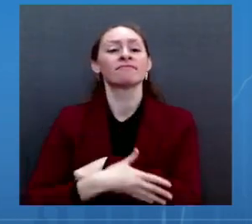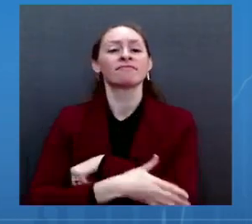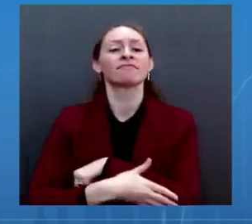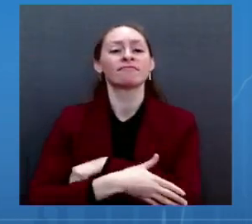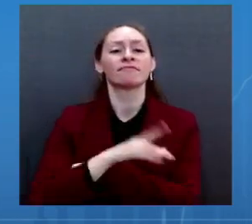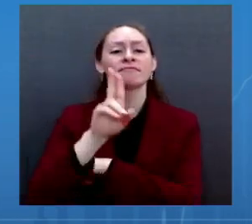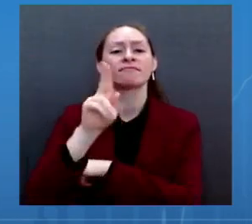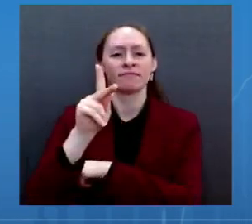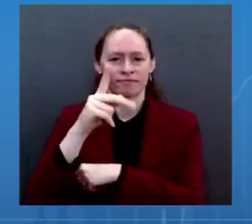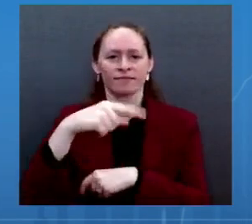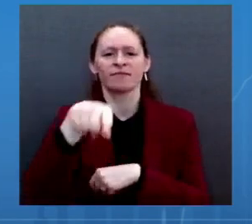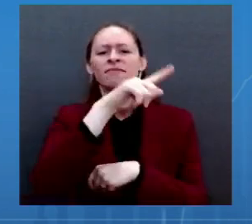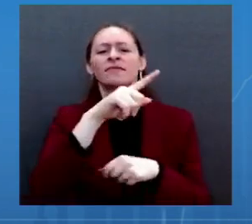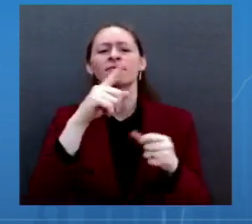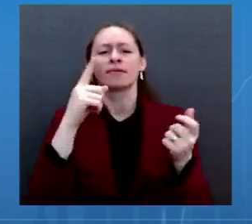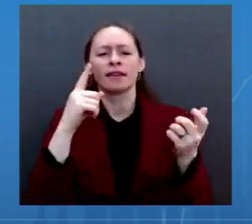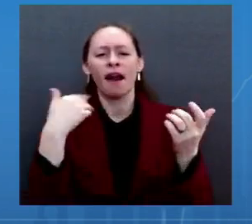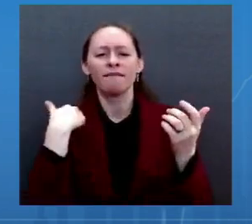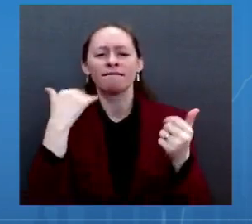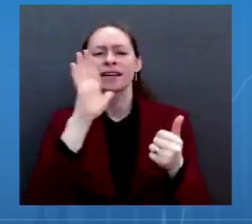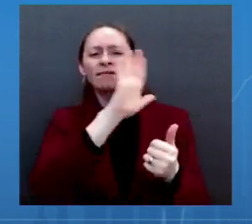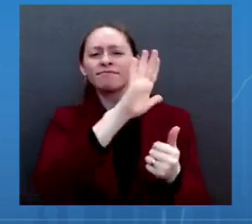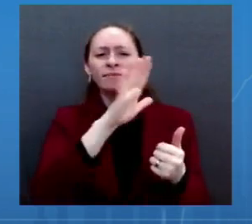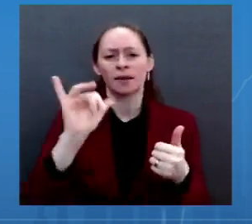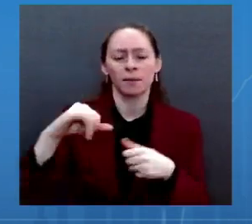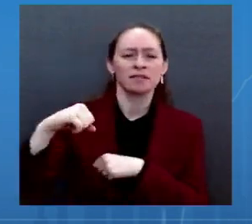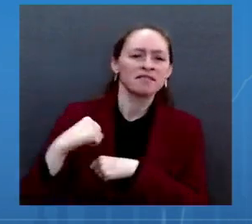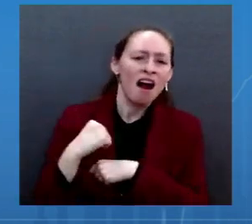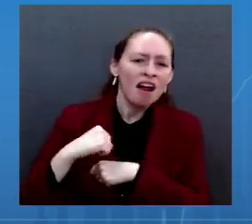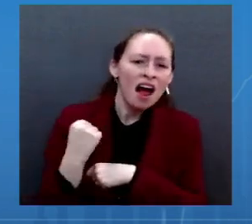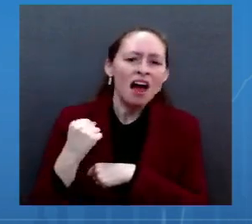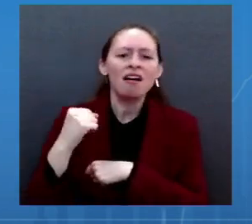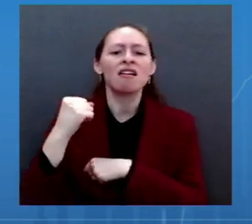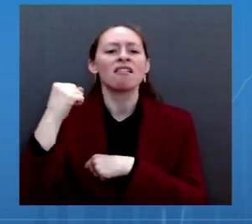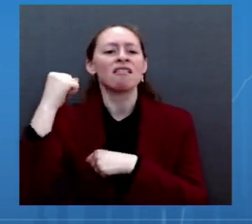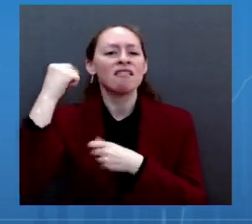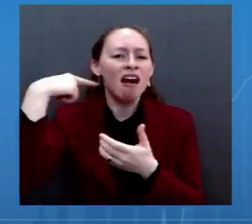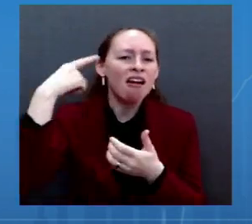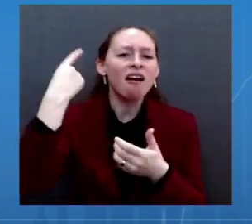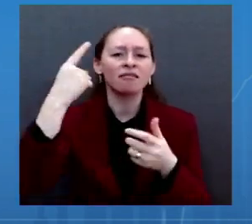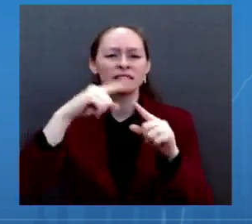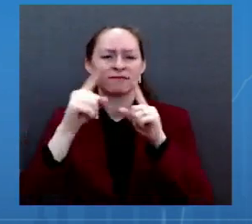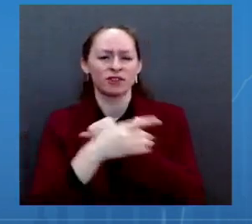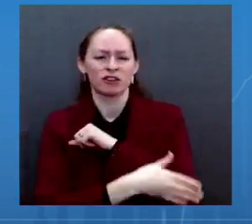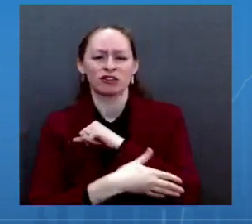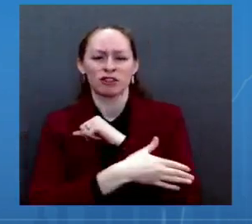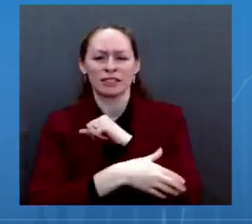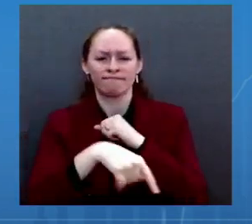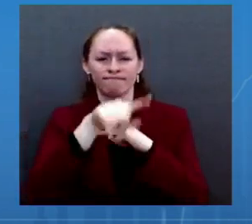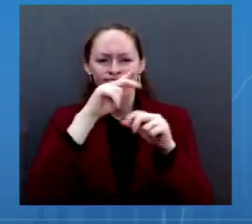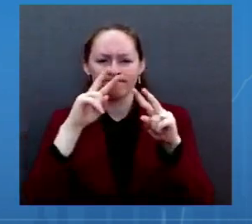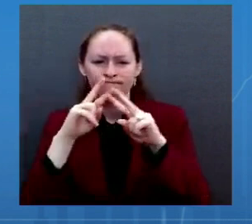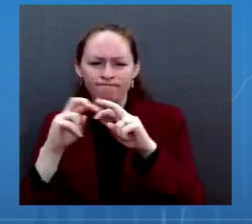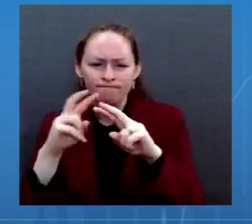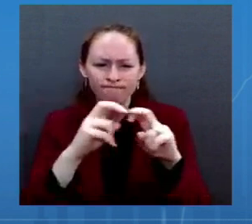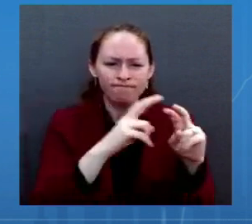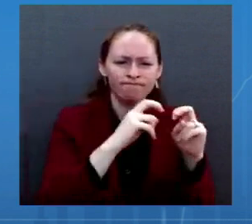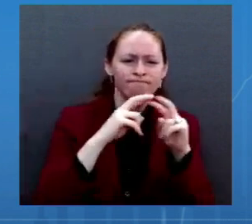and Imperial College. Each of these show that in various parameters of disease